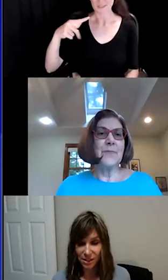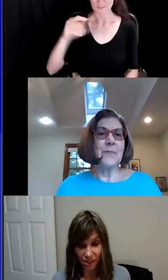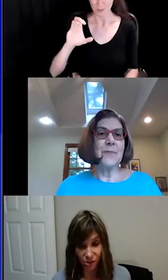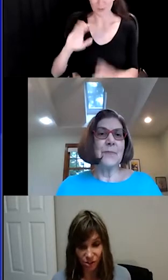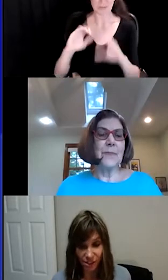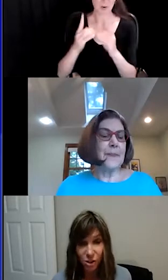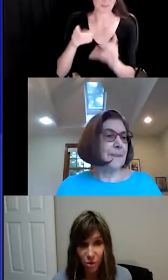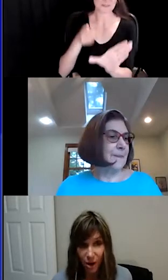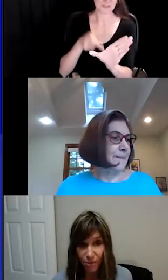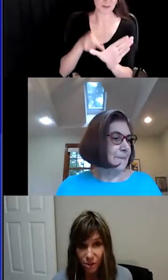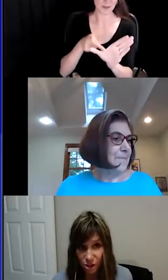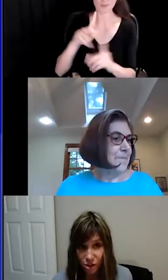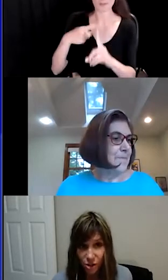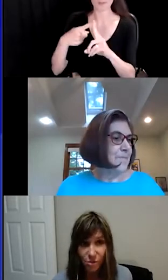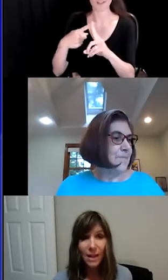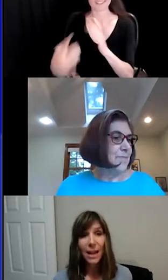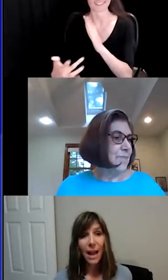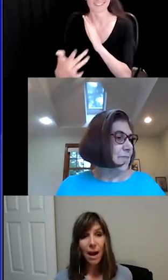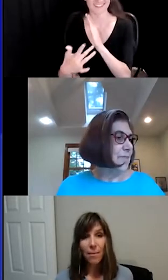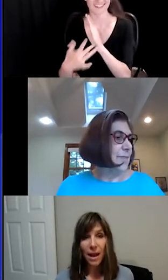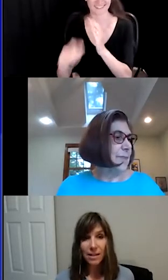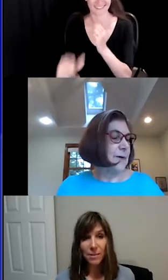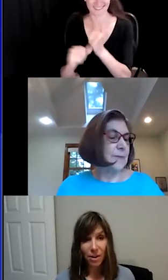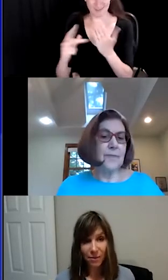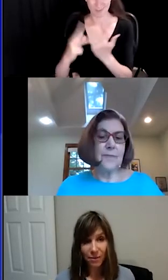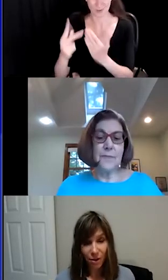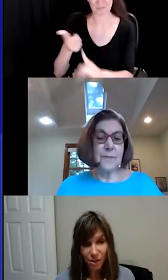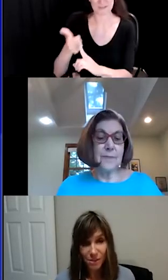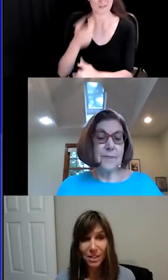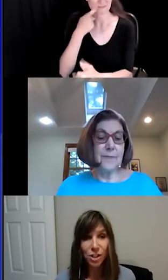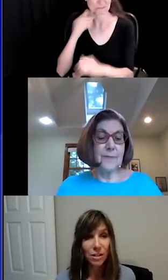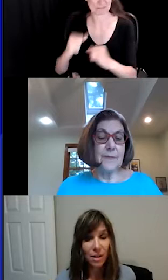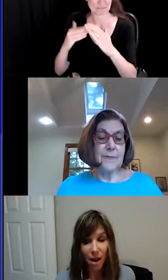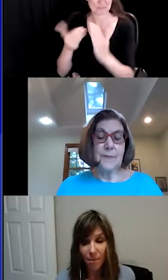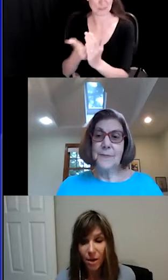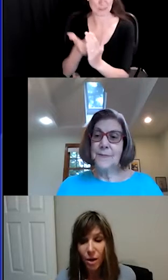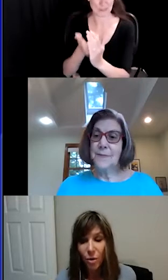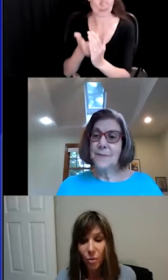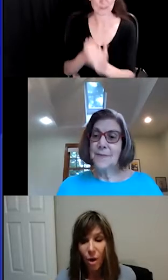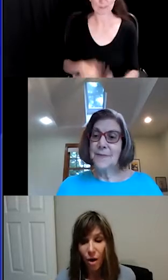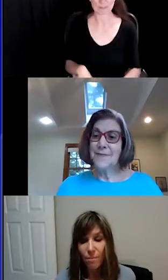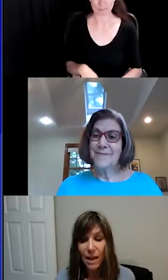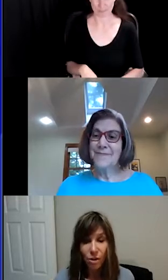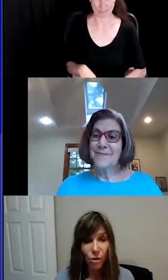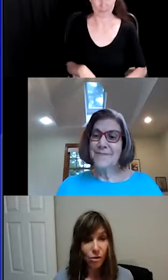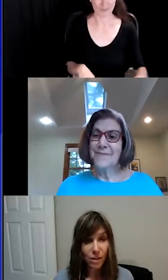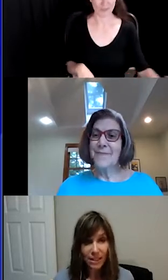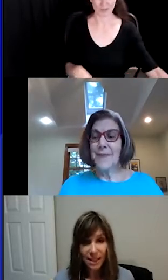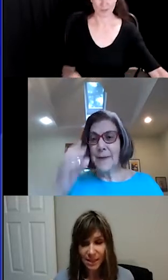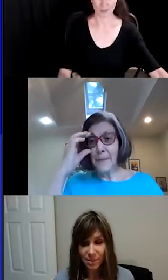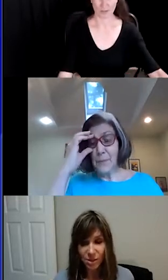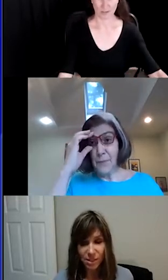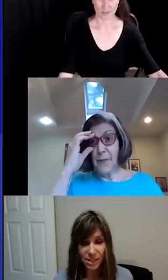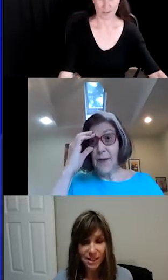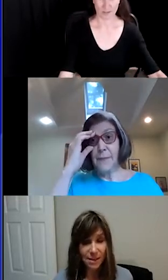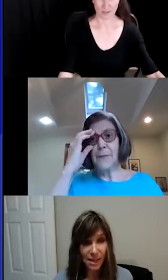our technical assistance program, which is new. And as Marianne Farkas mentioned, our main goal